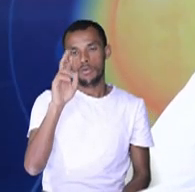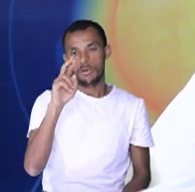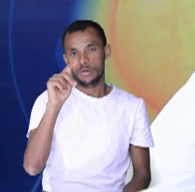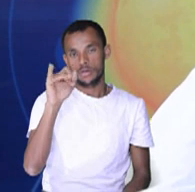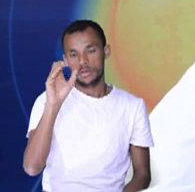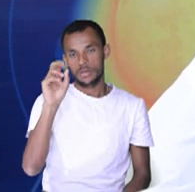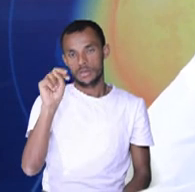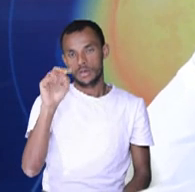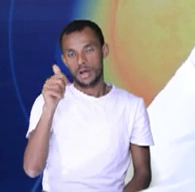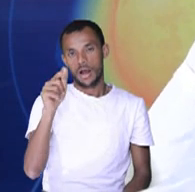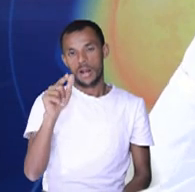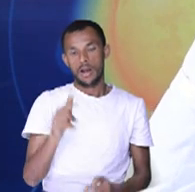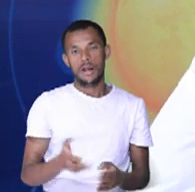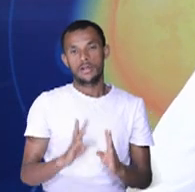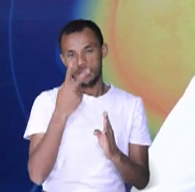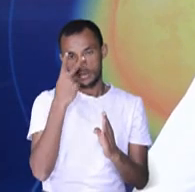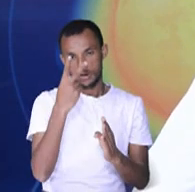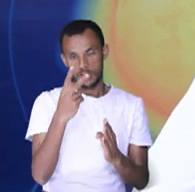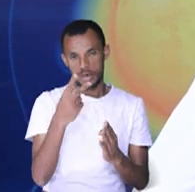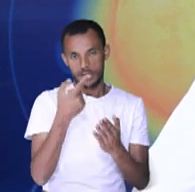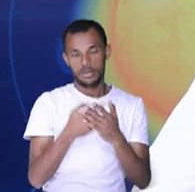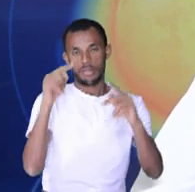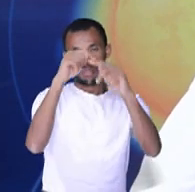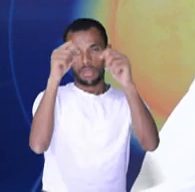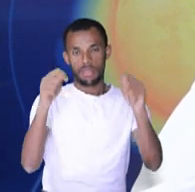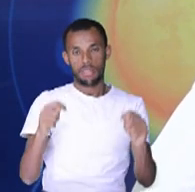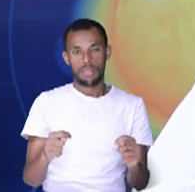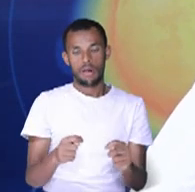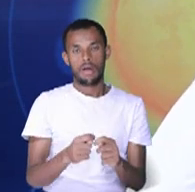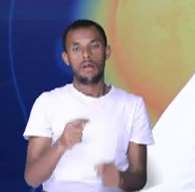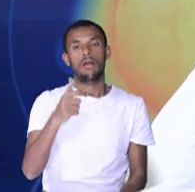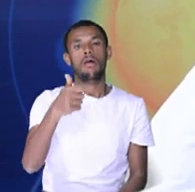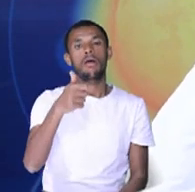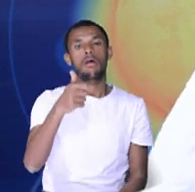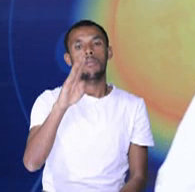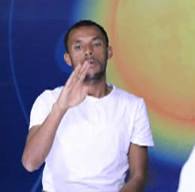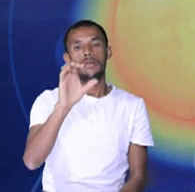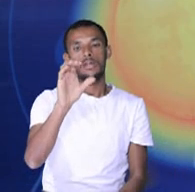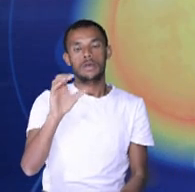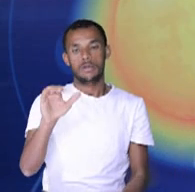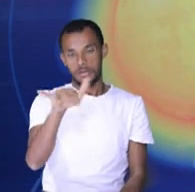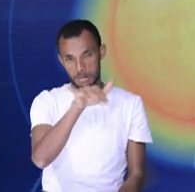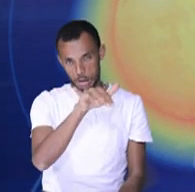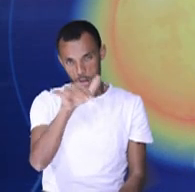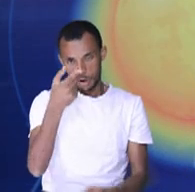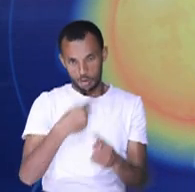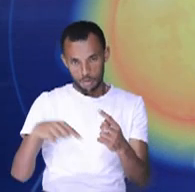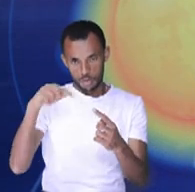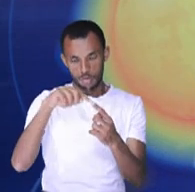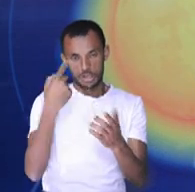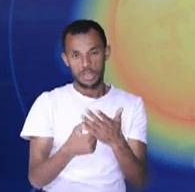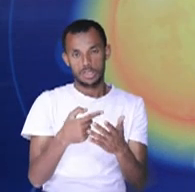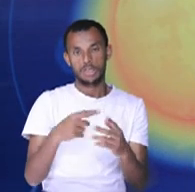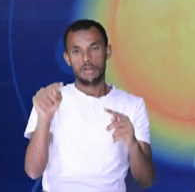Let's brief with using this triangle. Let triangle ABC is similar to this